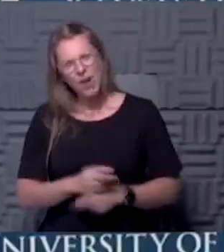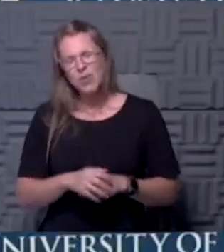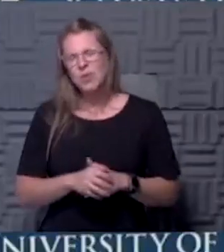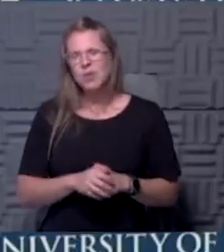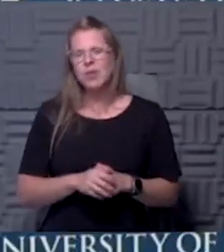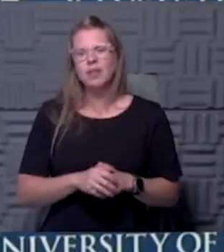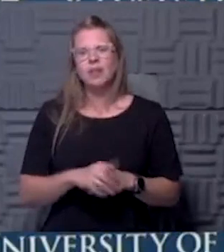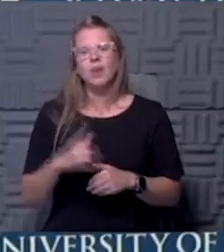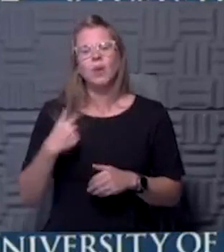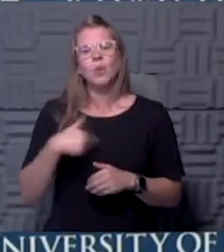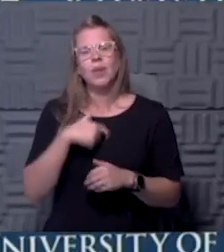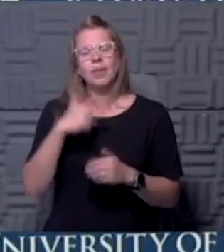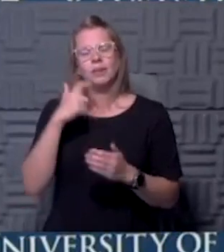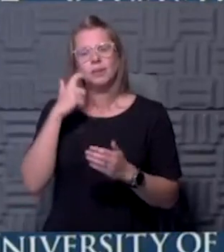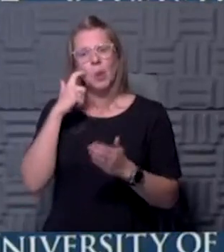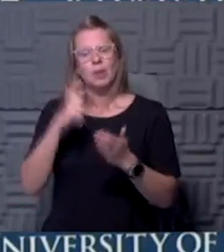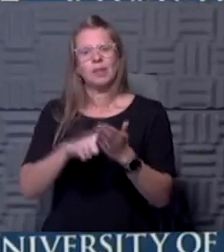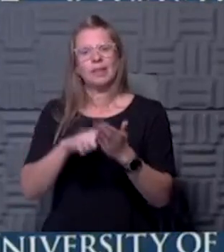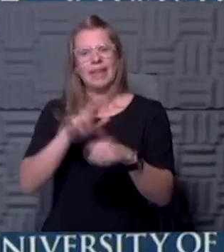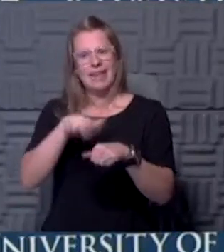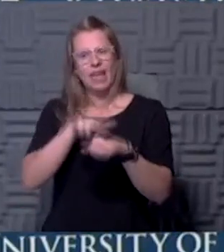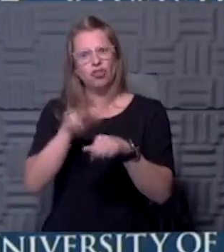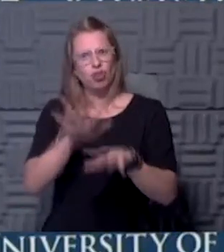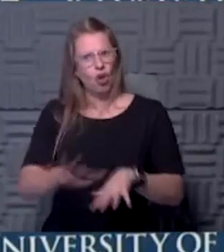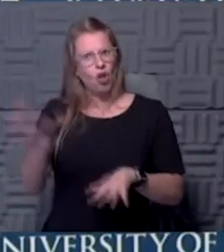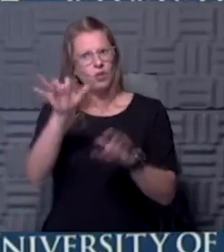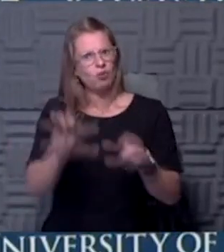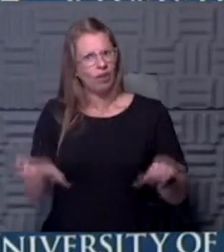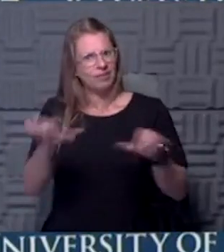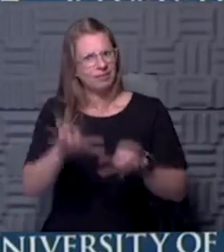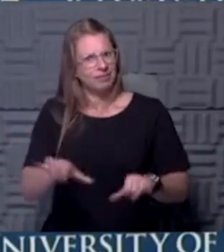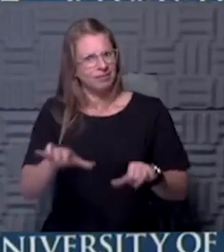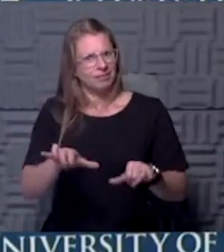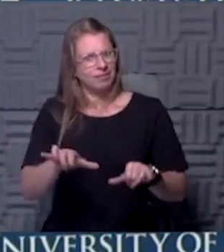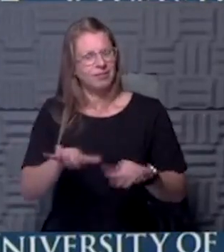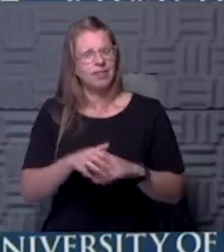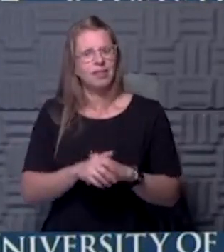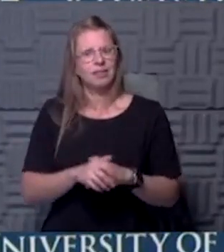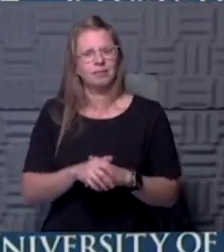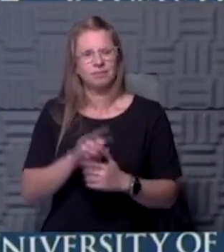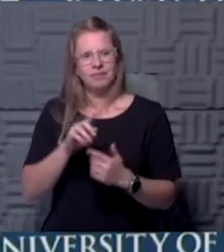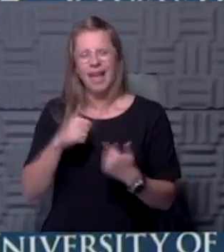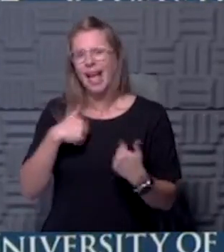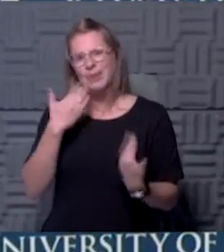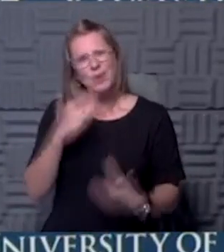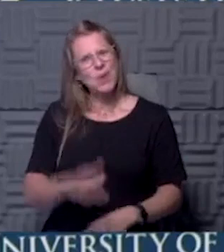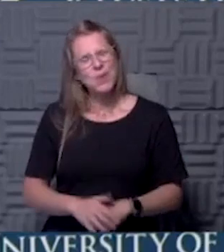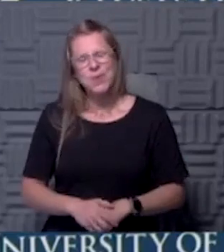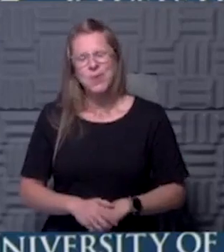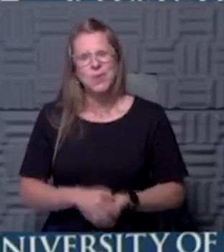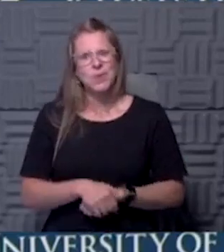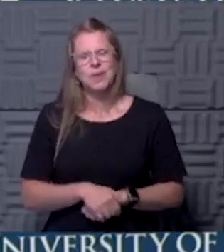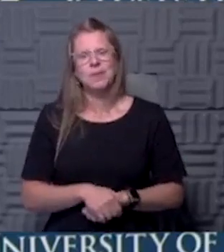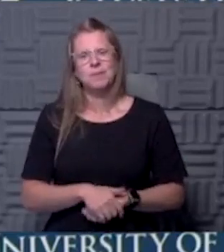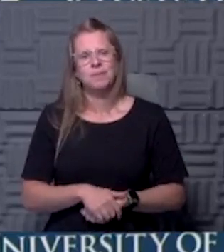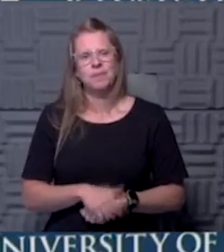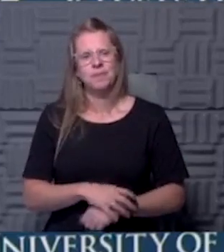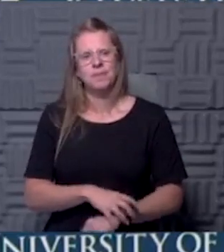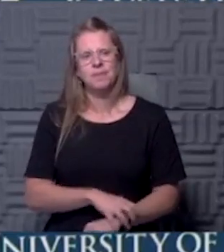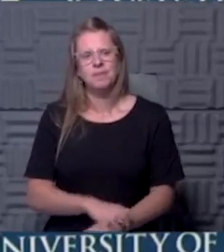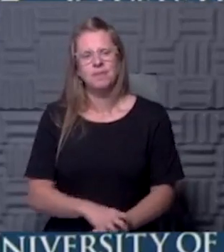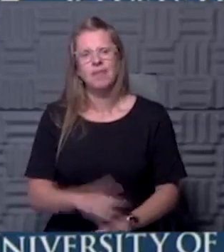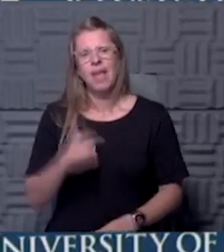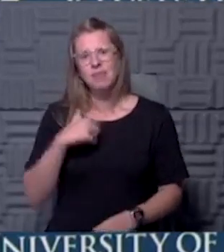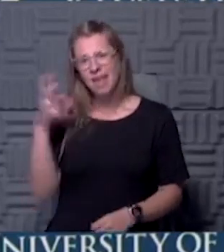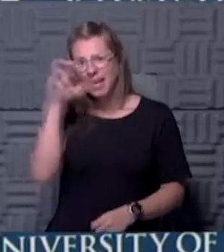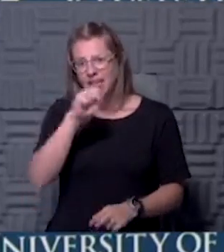seeing this trend nationally, actually. I don't know. I'm guessing